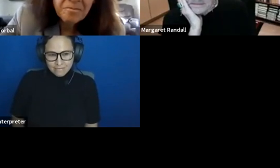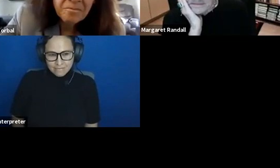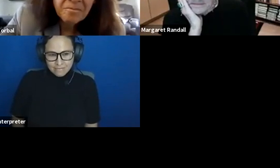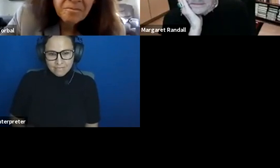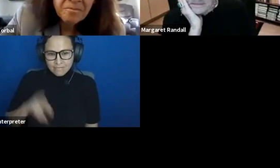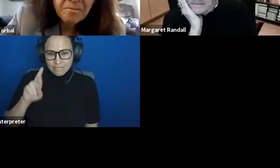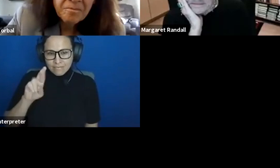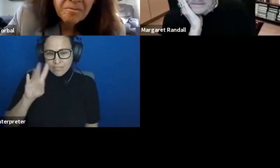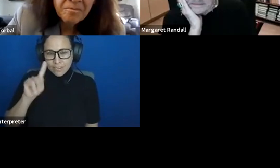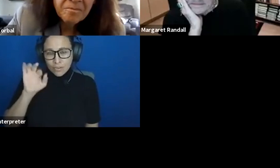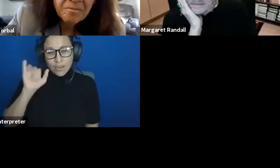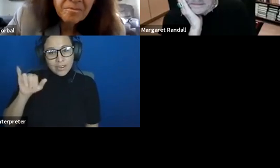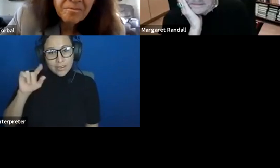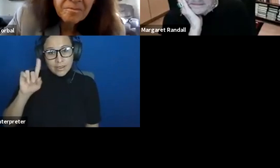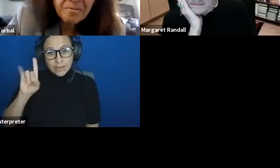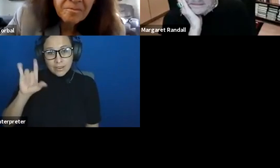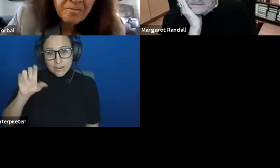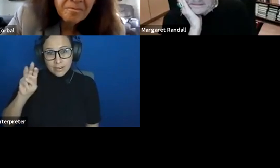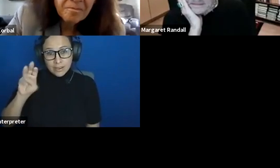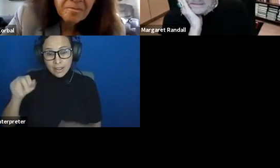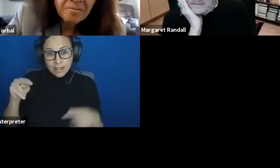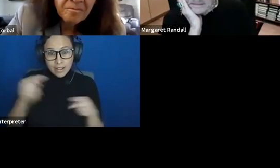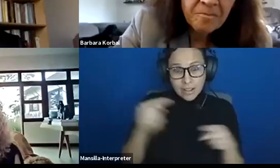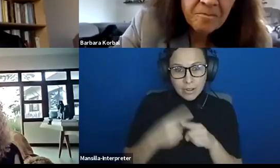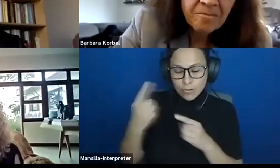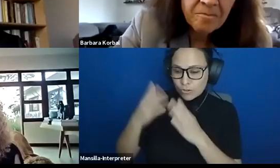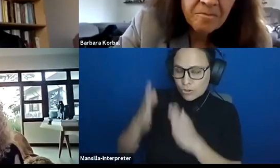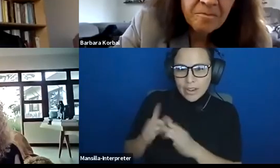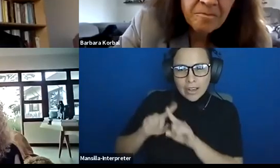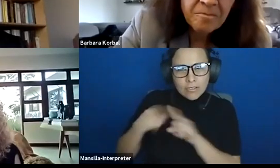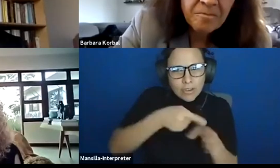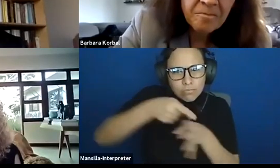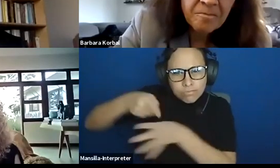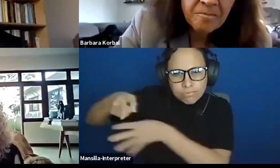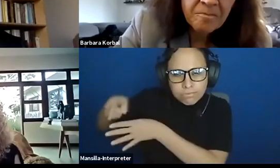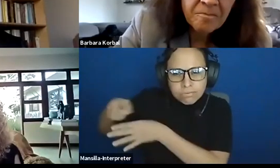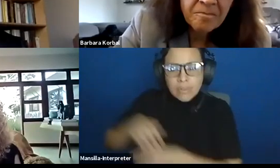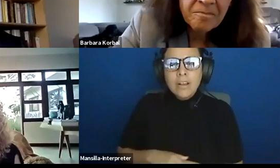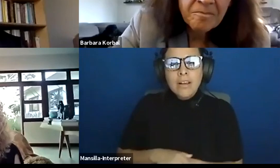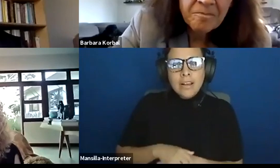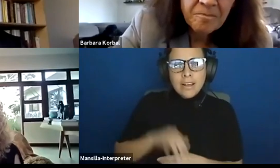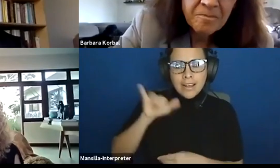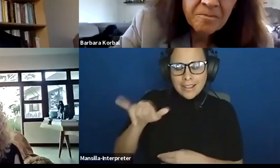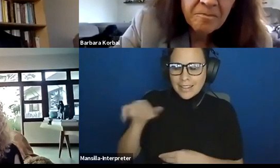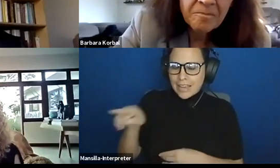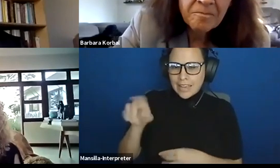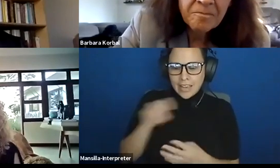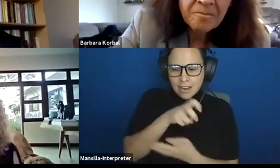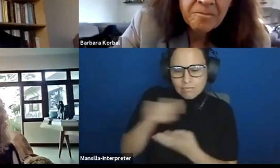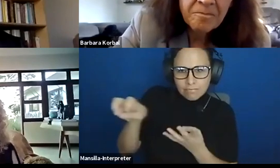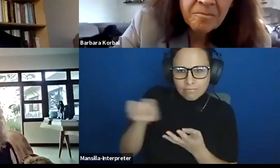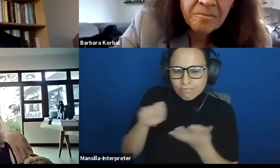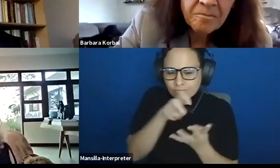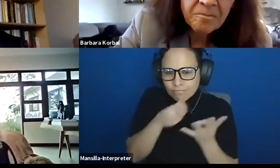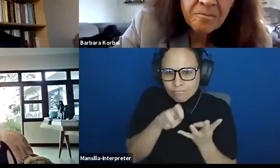it's the dilemma of someone who is multidisciplinary is often sort of that mobility makes it difficult to